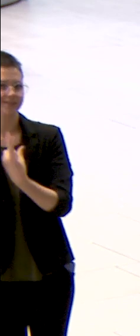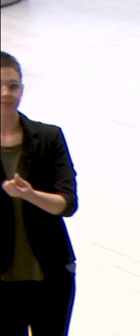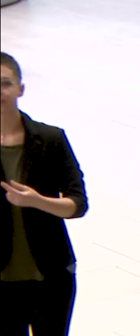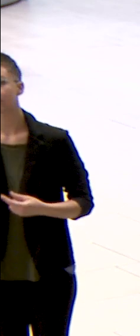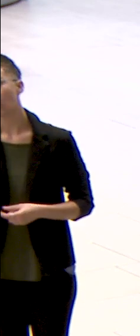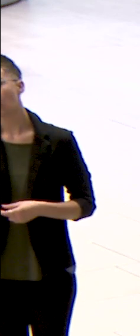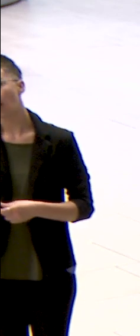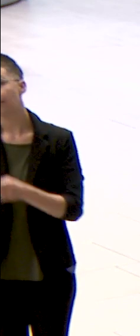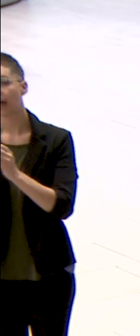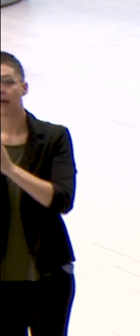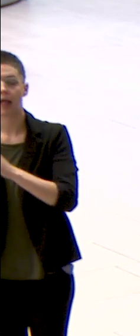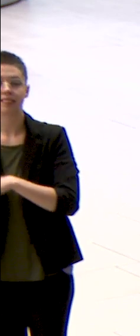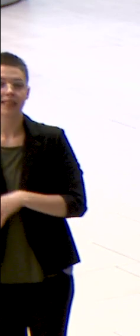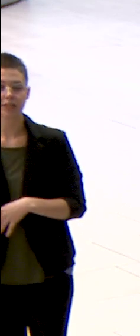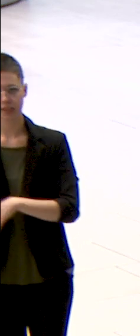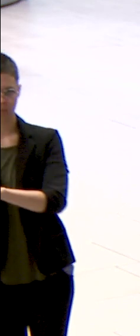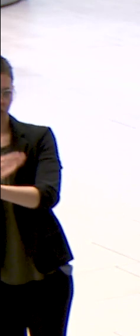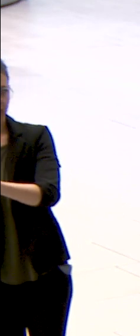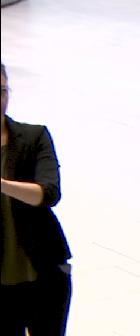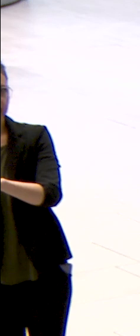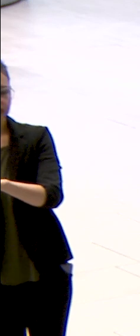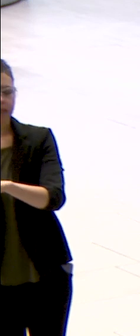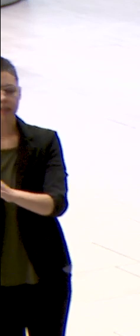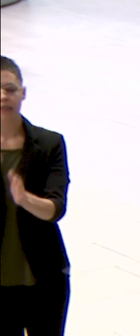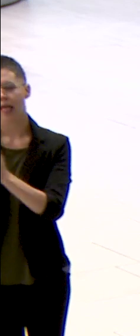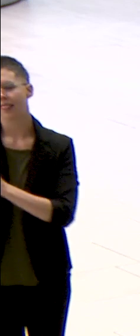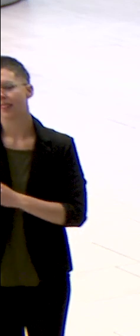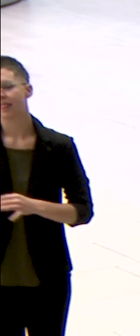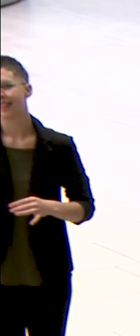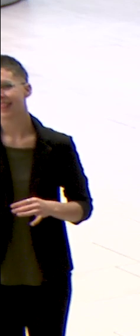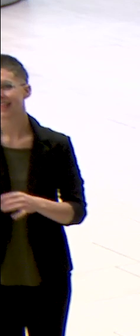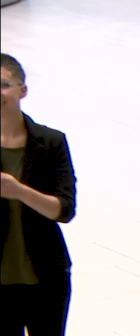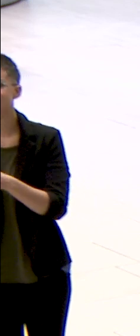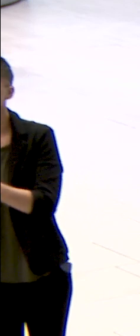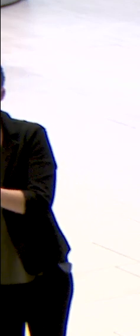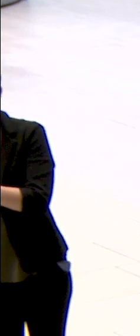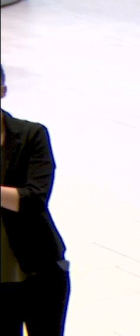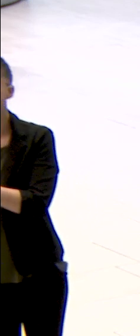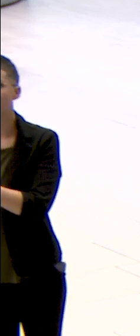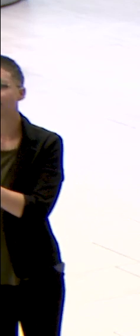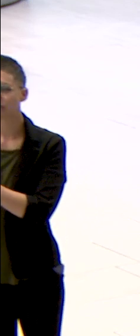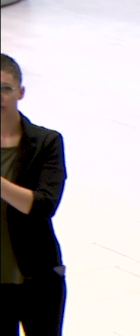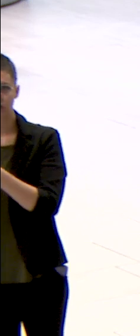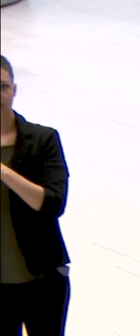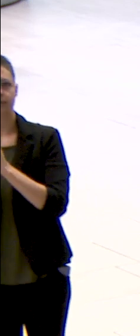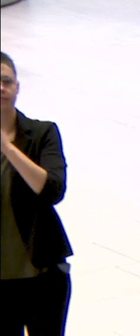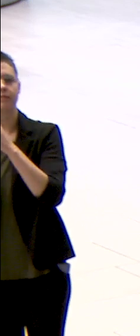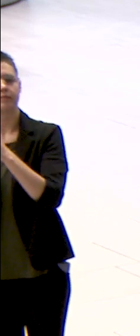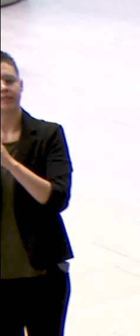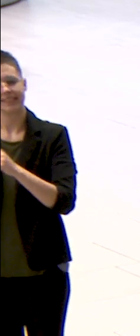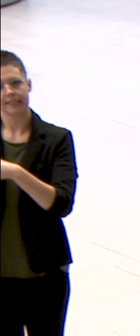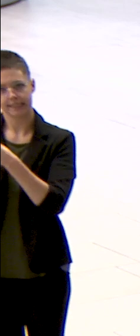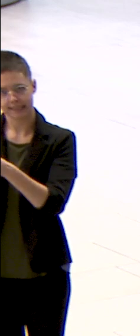launched last year. That is our music vertical. Things That Matter launched earlier this year. And Things That Matter was sort of interesting how it came to be,